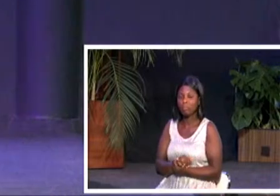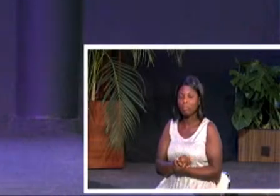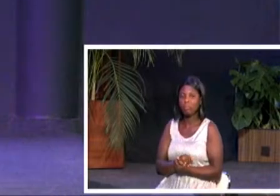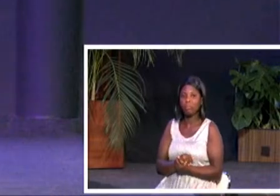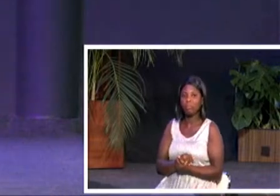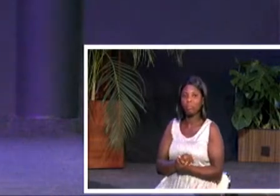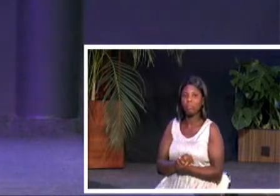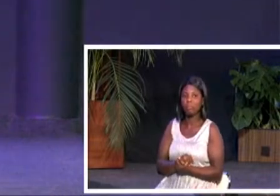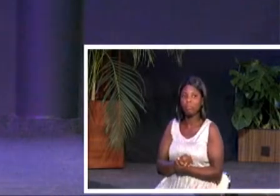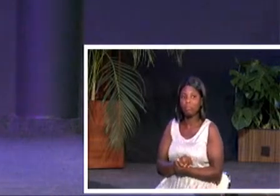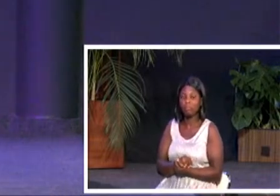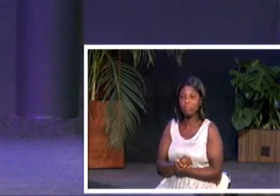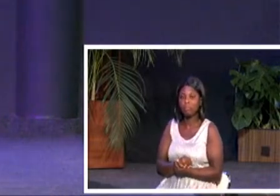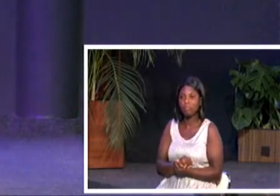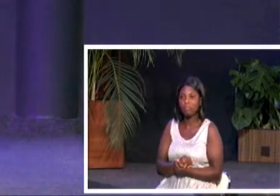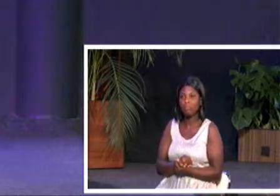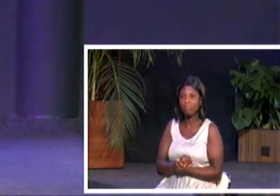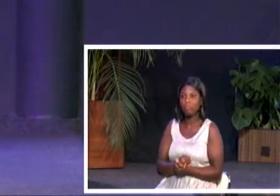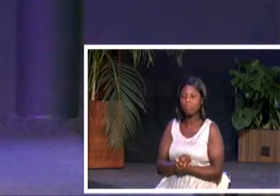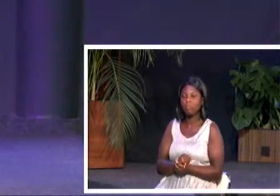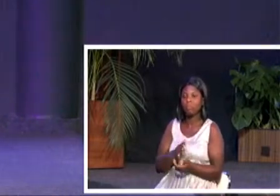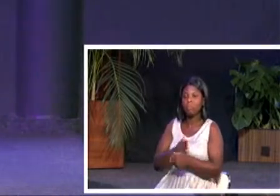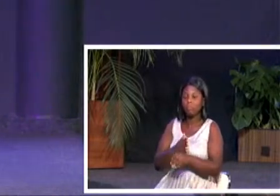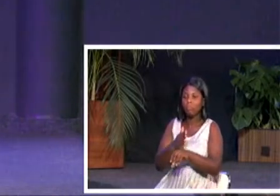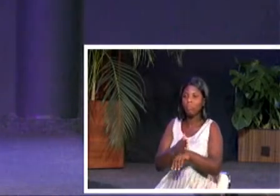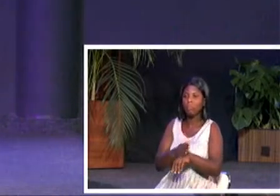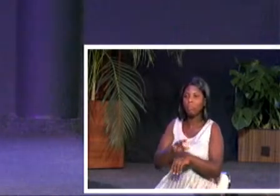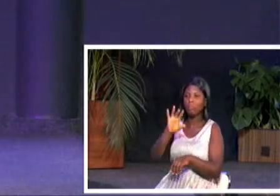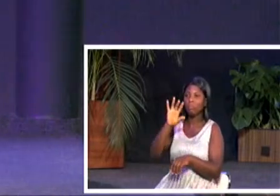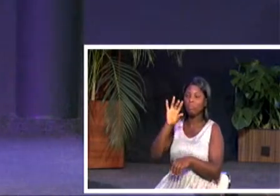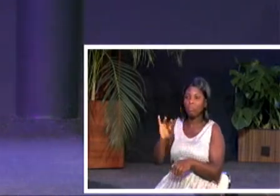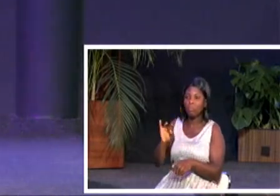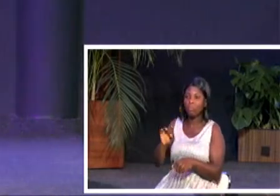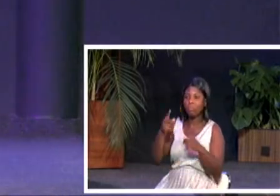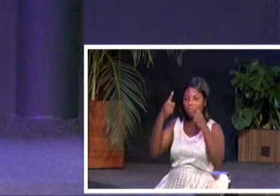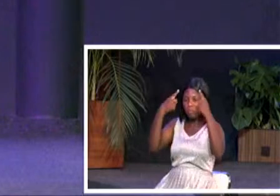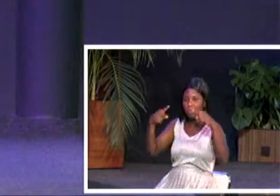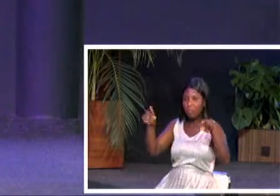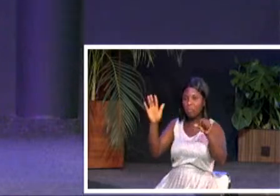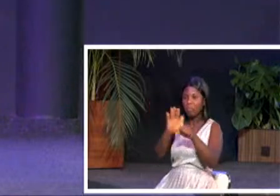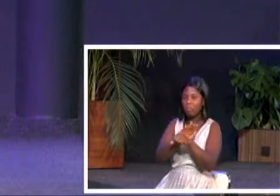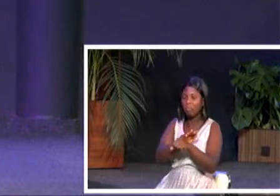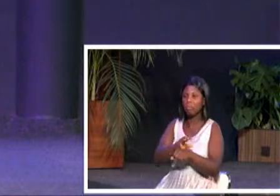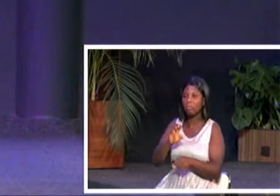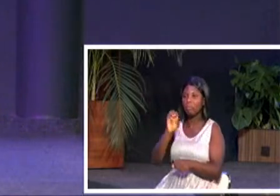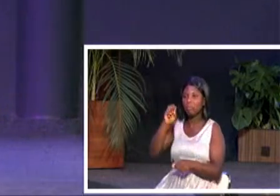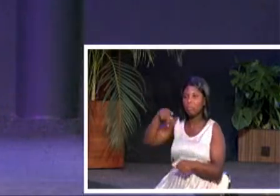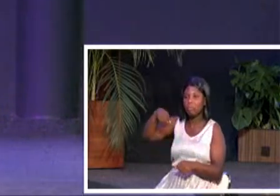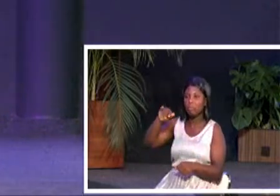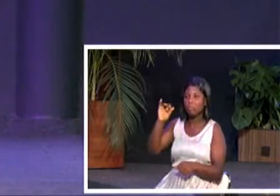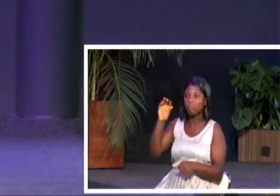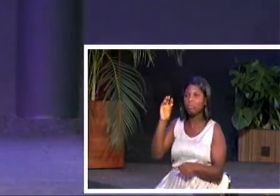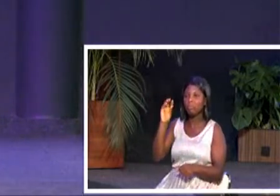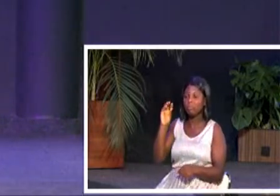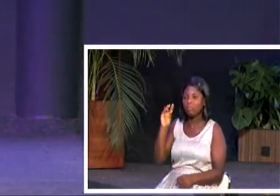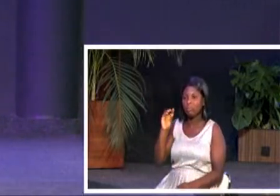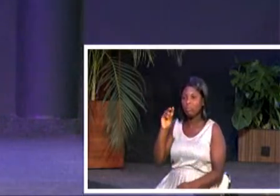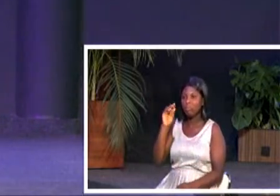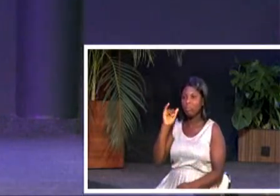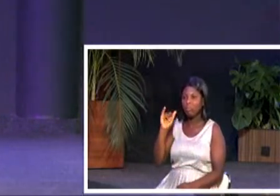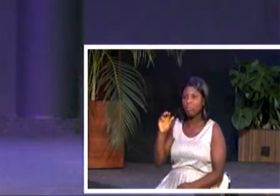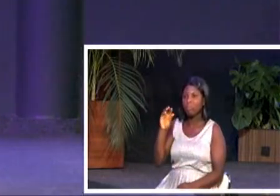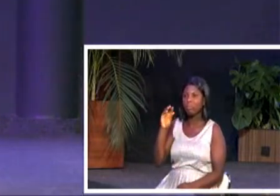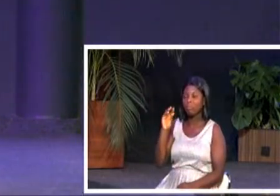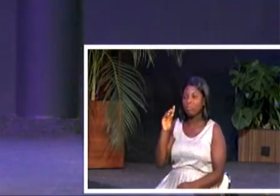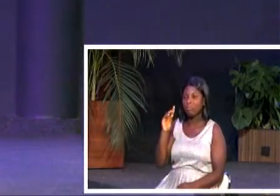successful episodes, to be partnered by the Springboard Ratio Foundation and the Ghana Growth Program for three